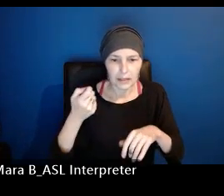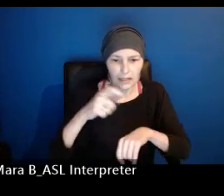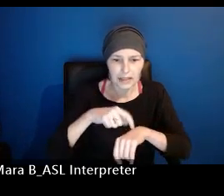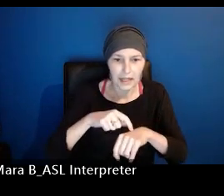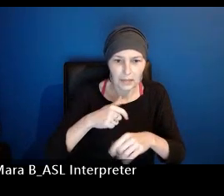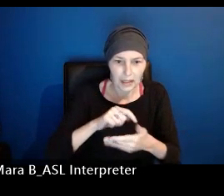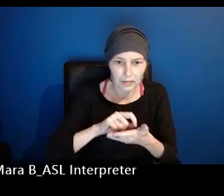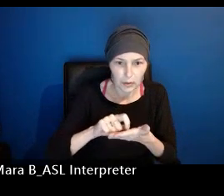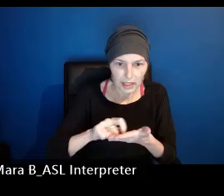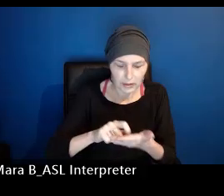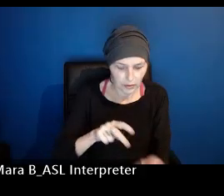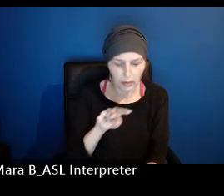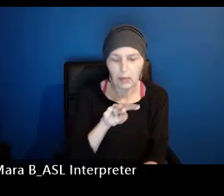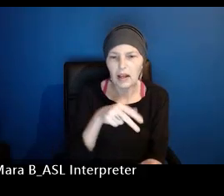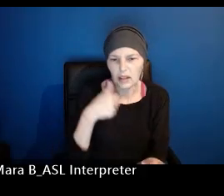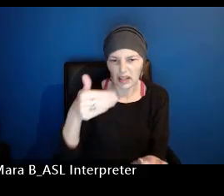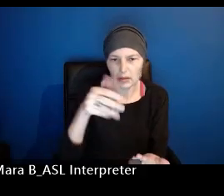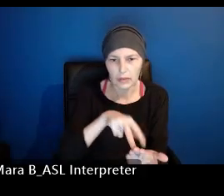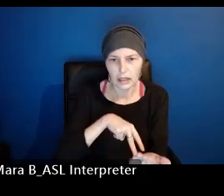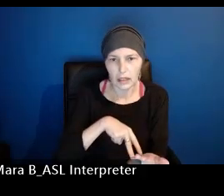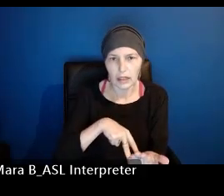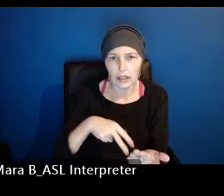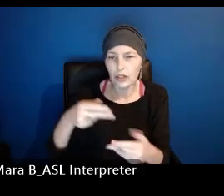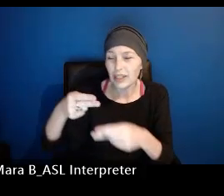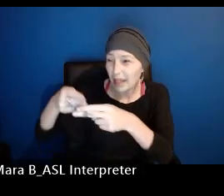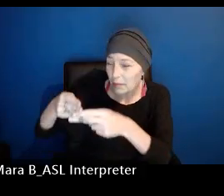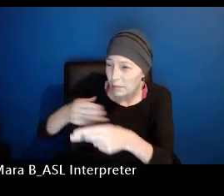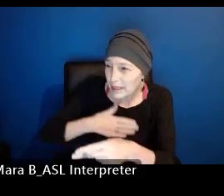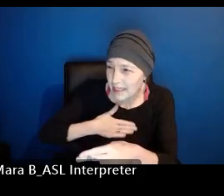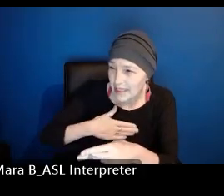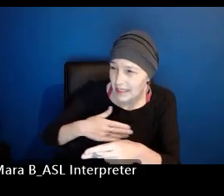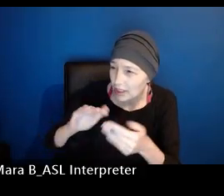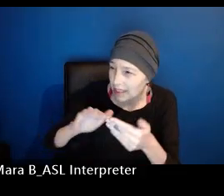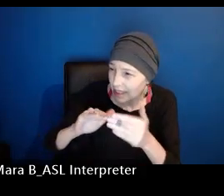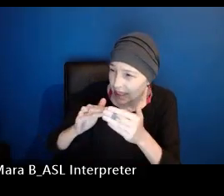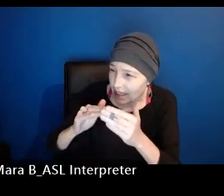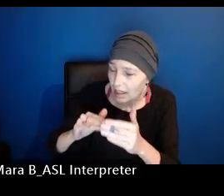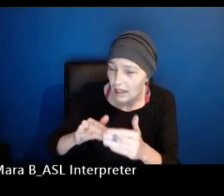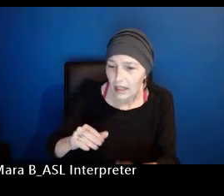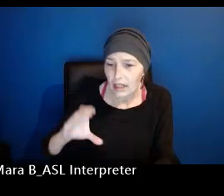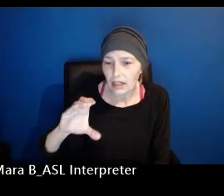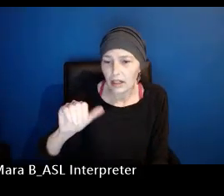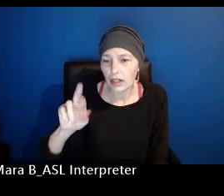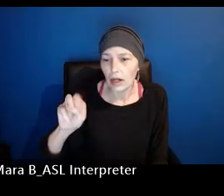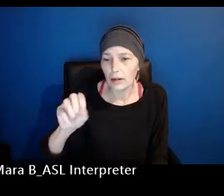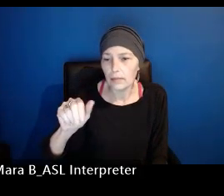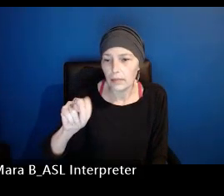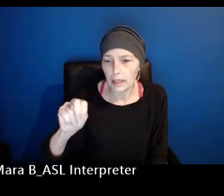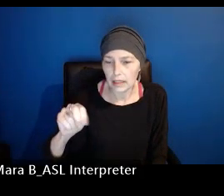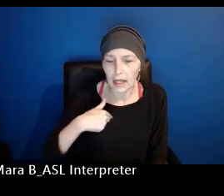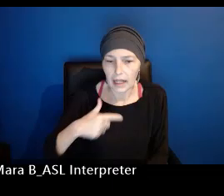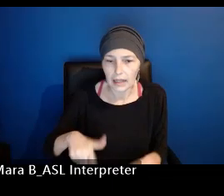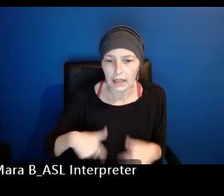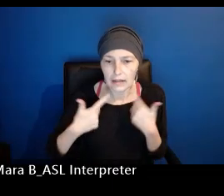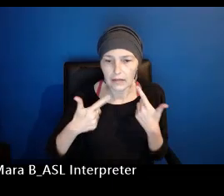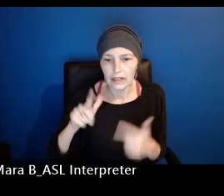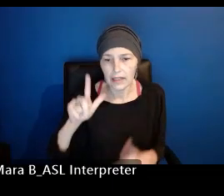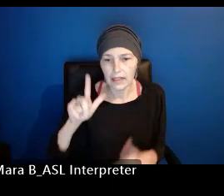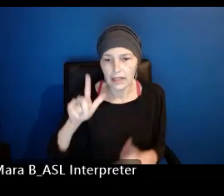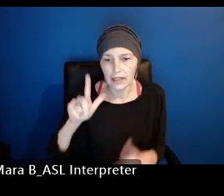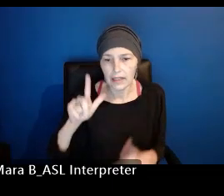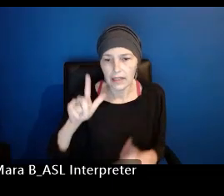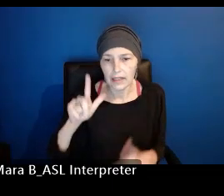it. Start with your name and city, that would be great. Hi, I'm Carmen Vargas, and I live in the city of LA in